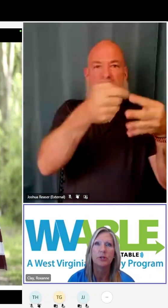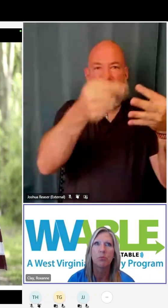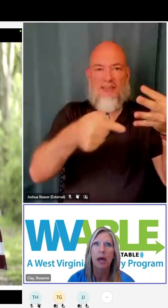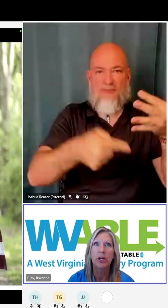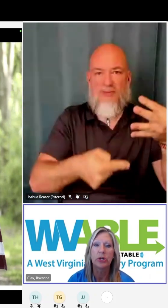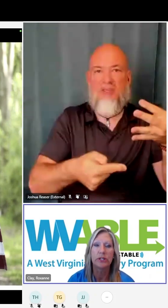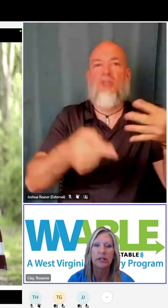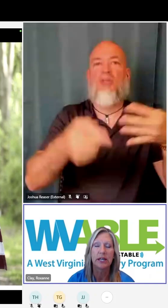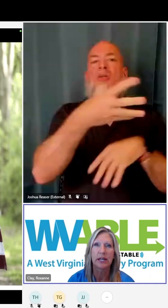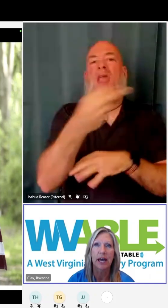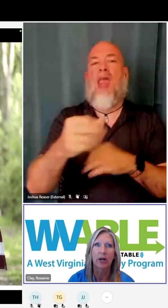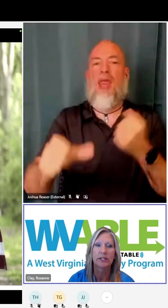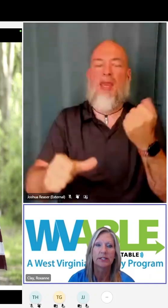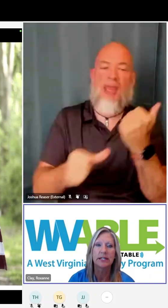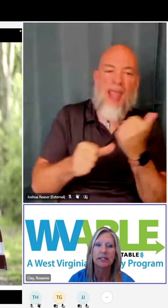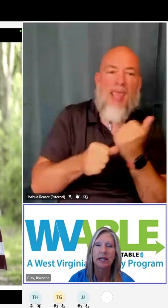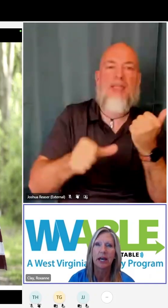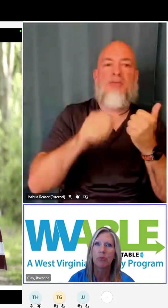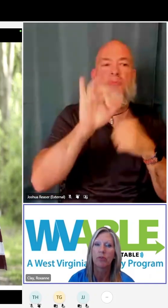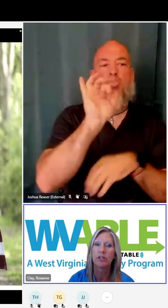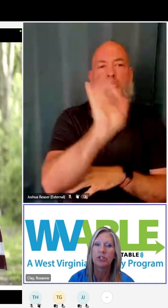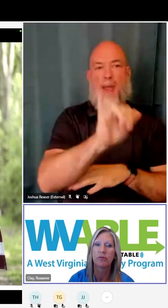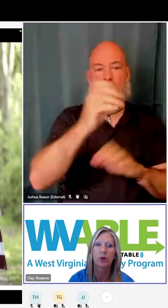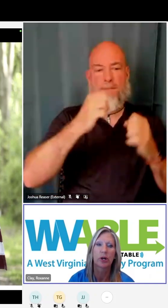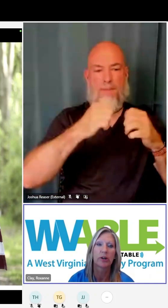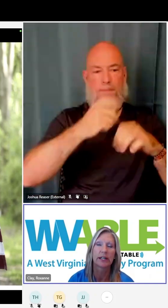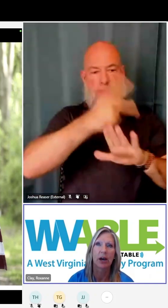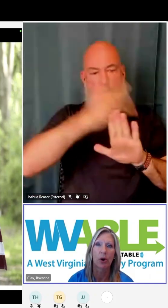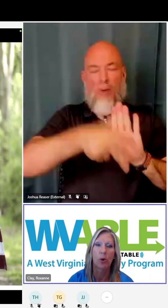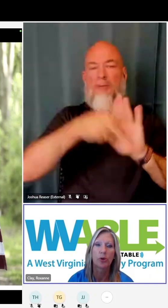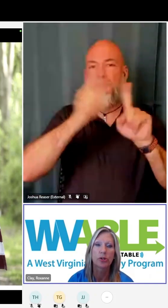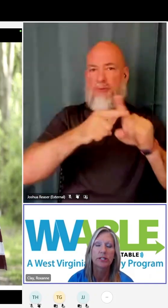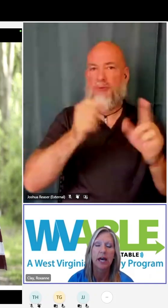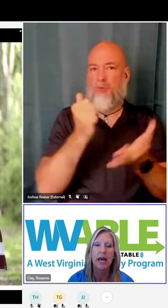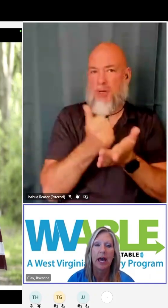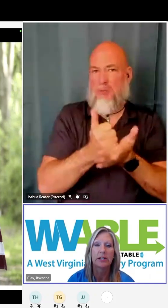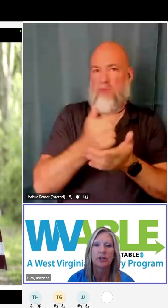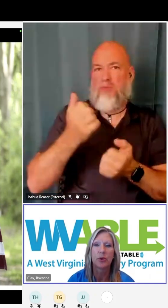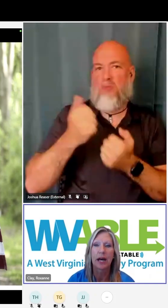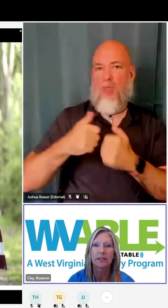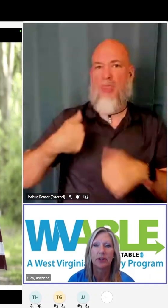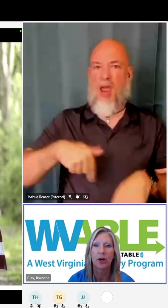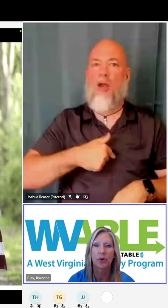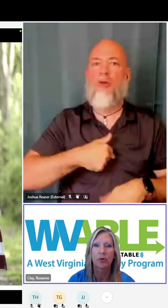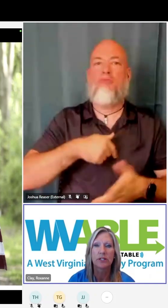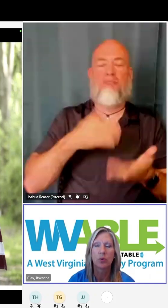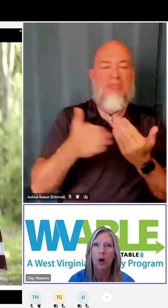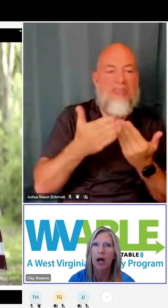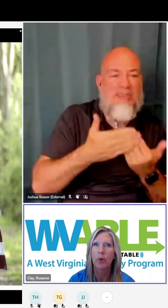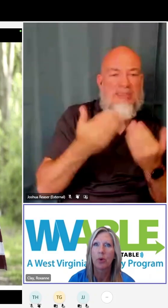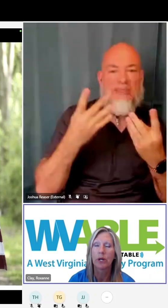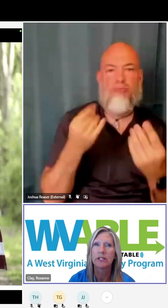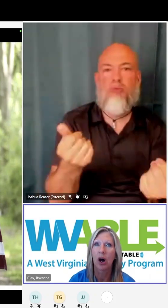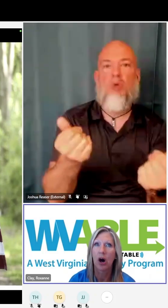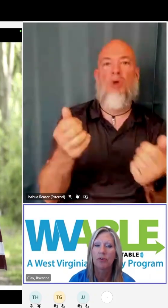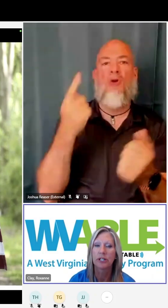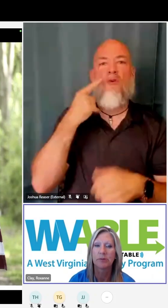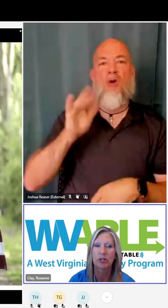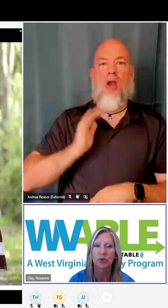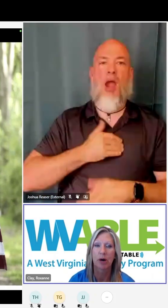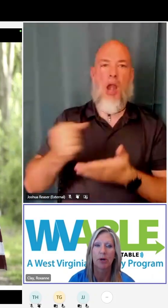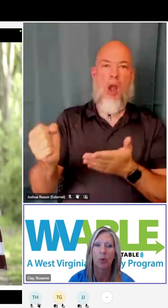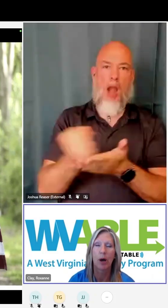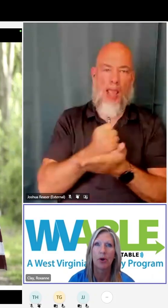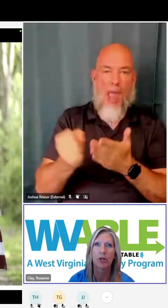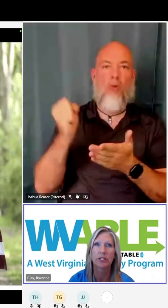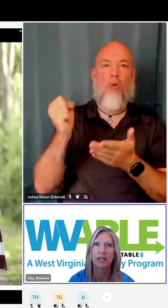platforms to make using the accounts easy and more efficient for our account holders. And so that's another reason why we wanted to offer